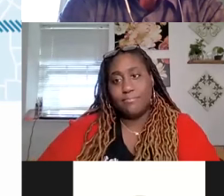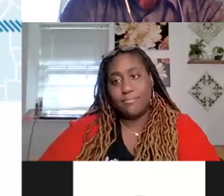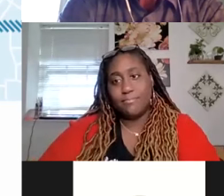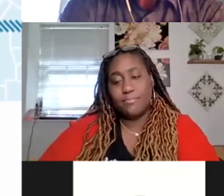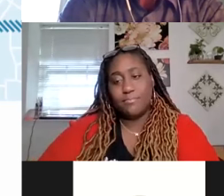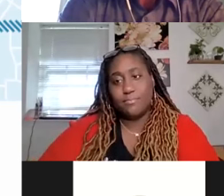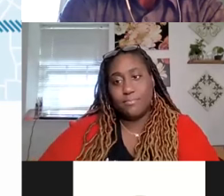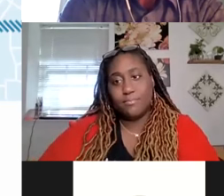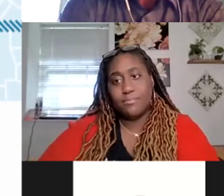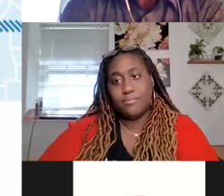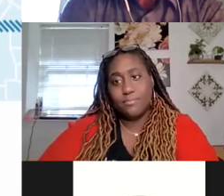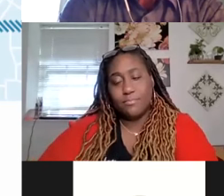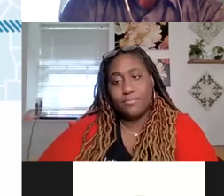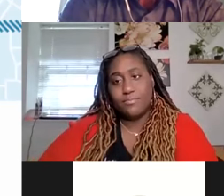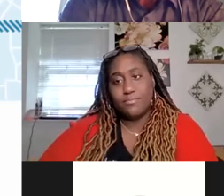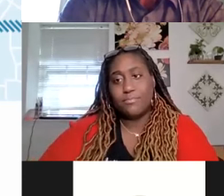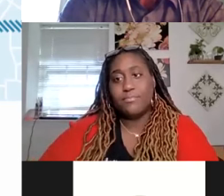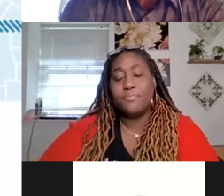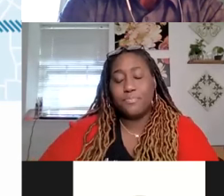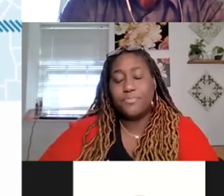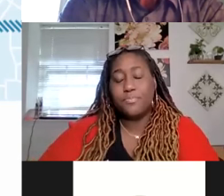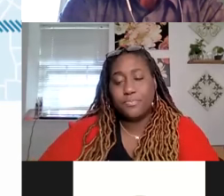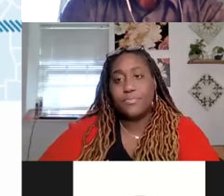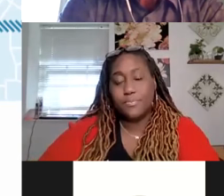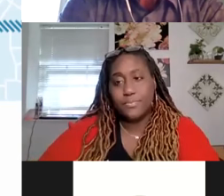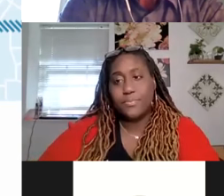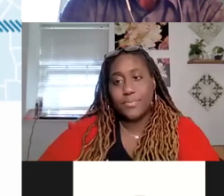saying, how are you, saying, how is this impacting you?